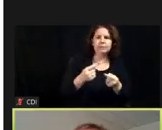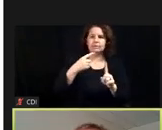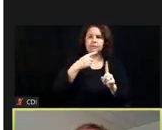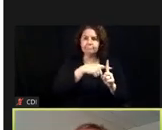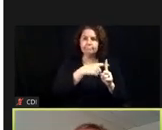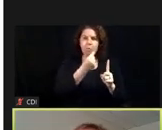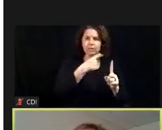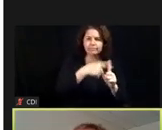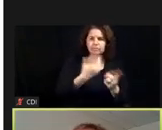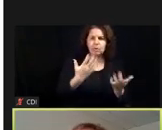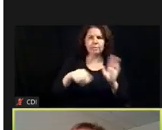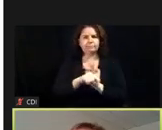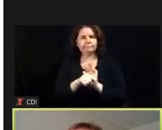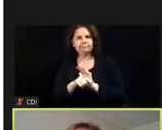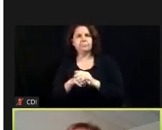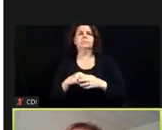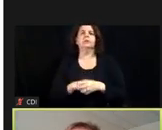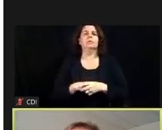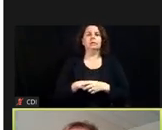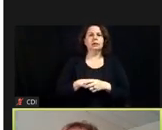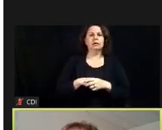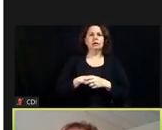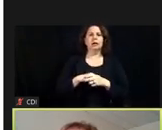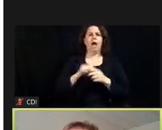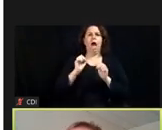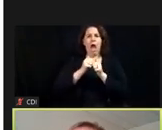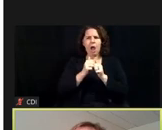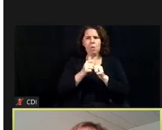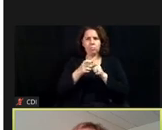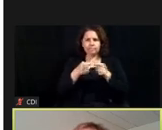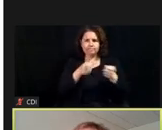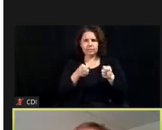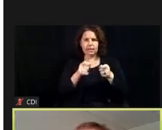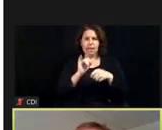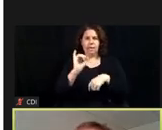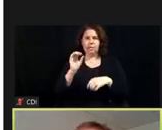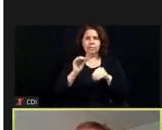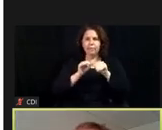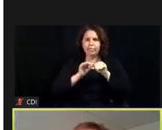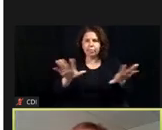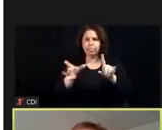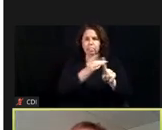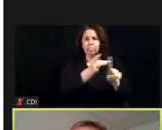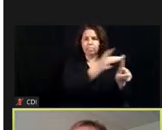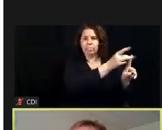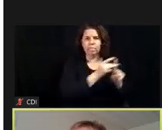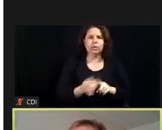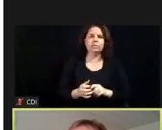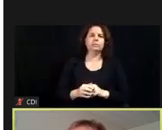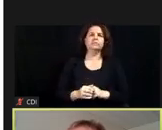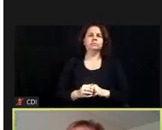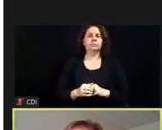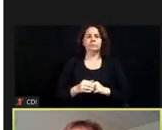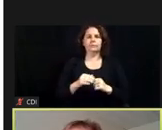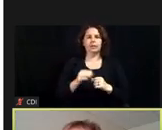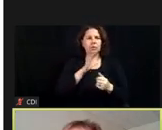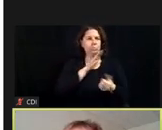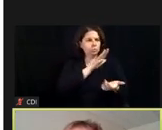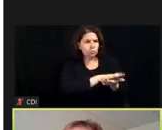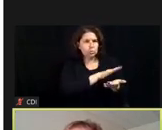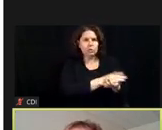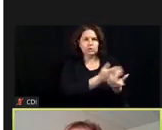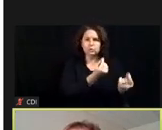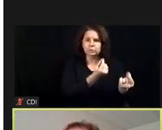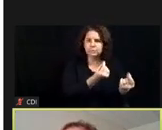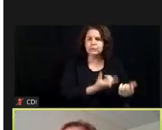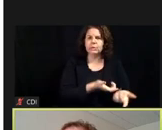socially, in schools, developmentally, educationally, in the business community, in terms of the economy. And we need to see